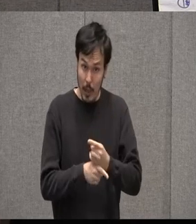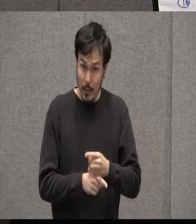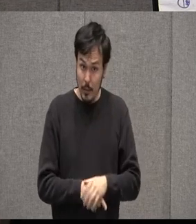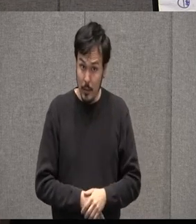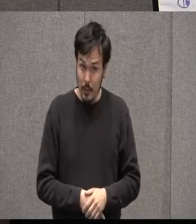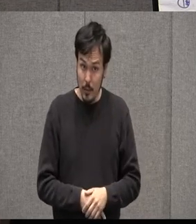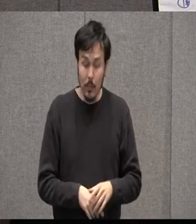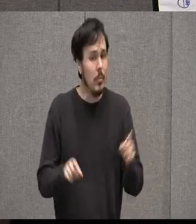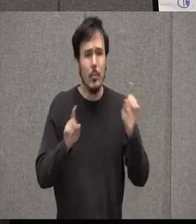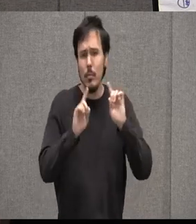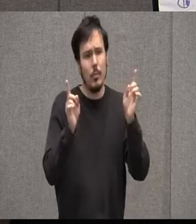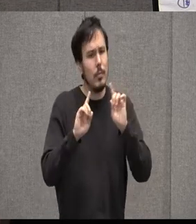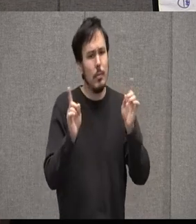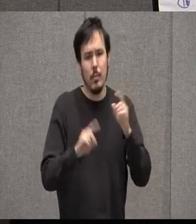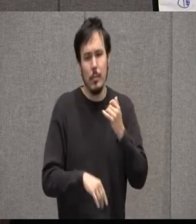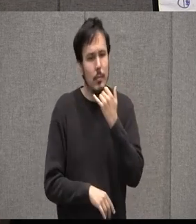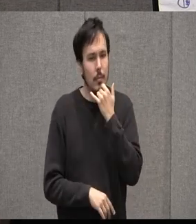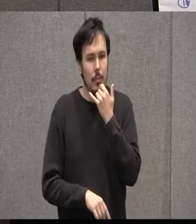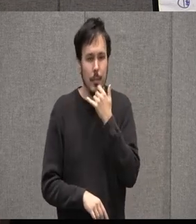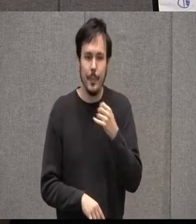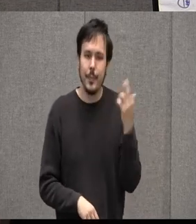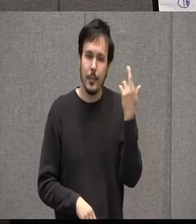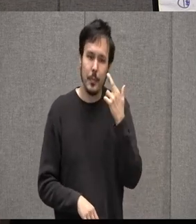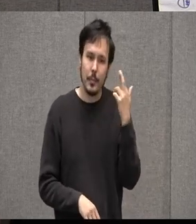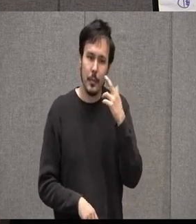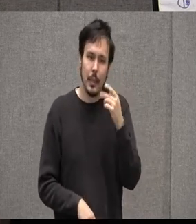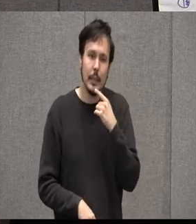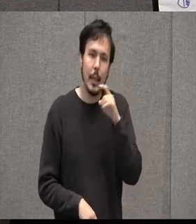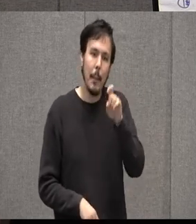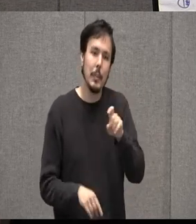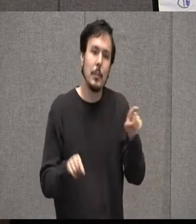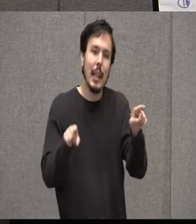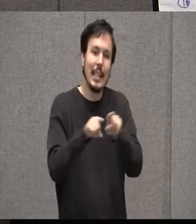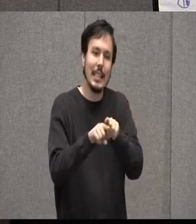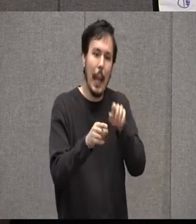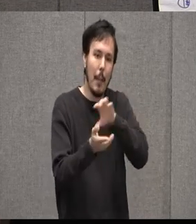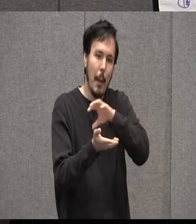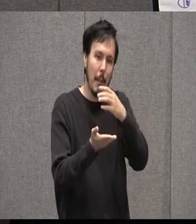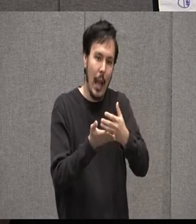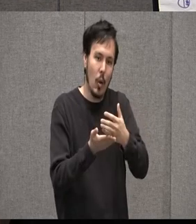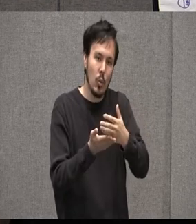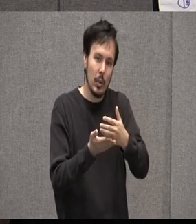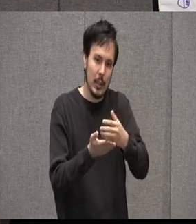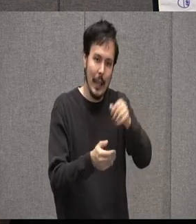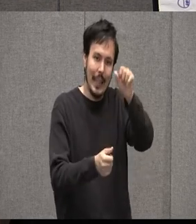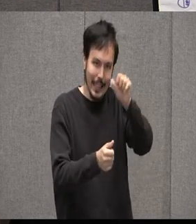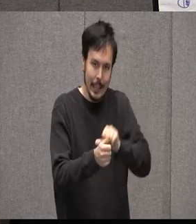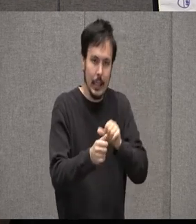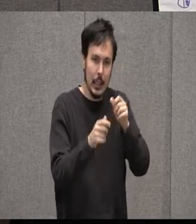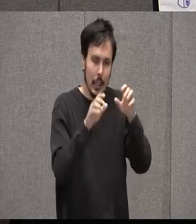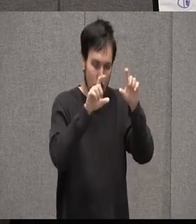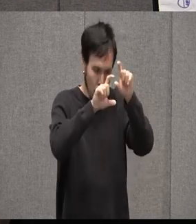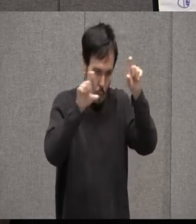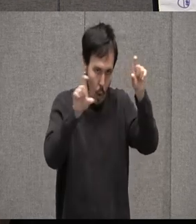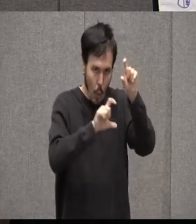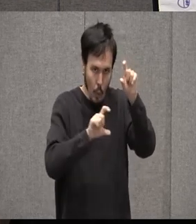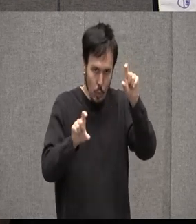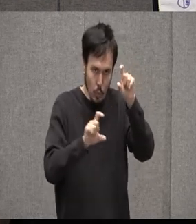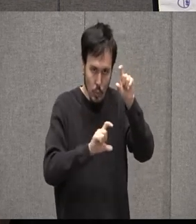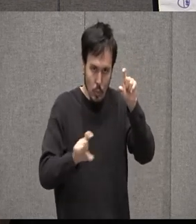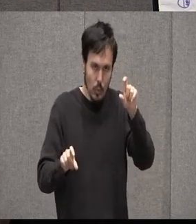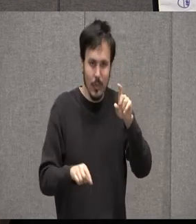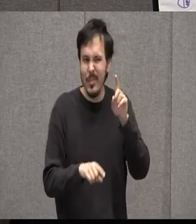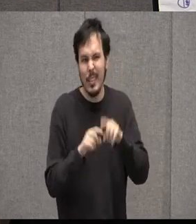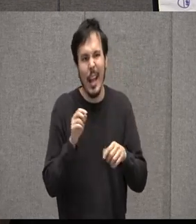No, because remember we had to have it where it had to have the same amount in each row. So it has to be equal. We can't just